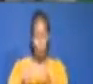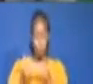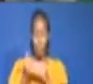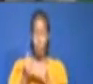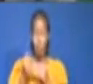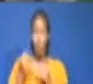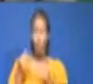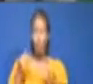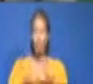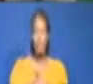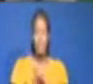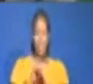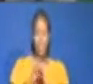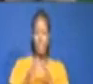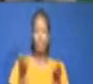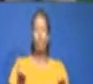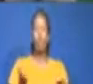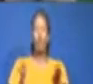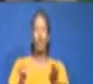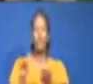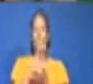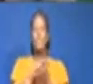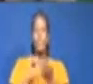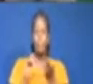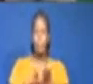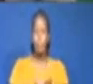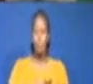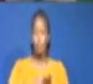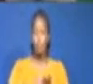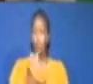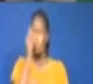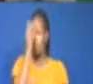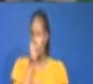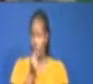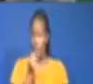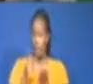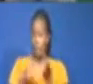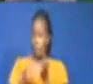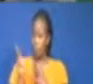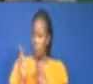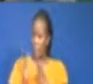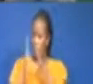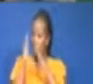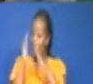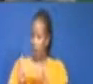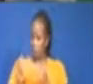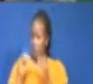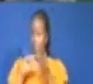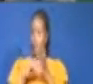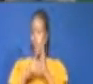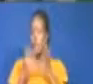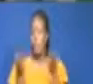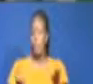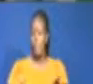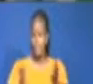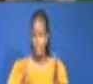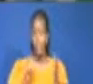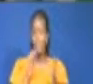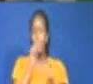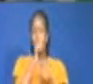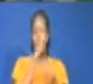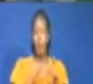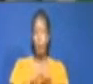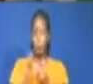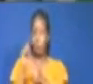of property or within the compound, such that to sell that house would mean subdividing the property in a